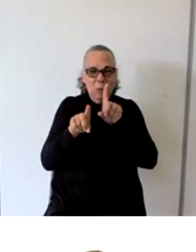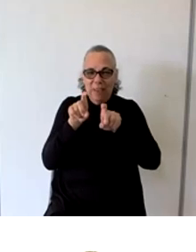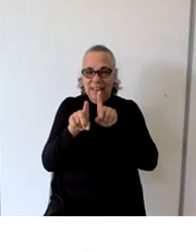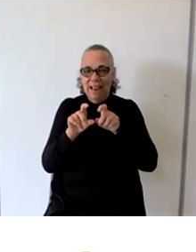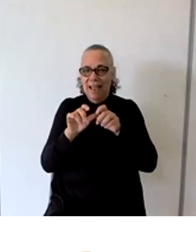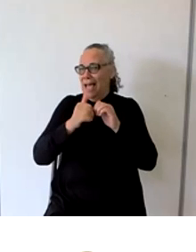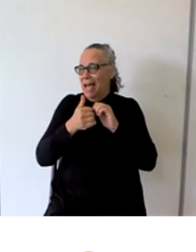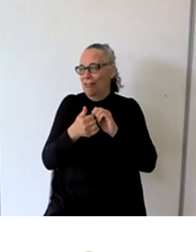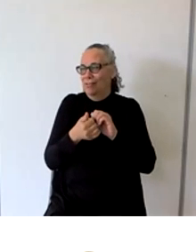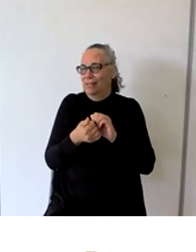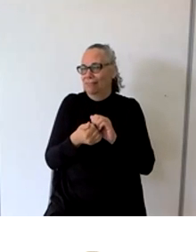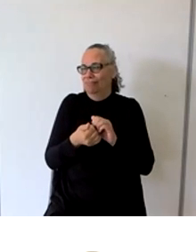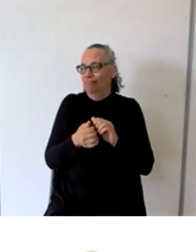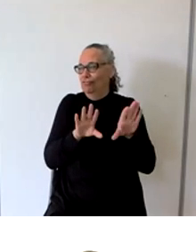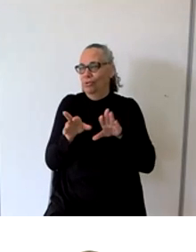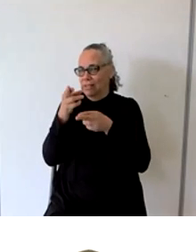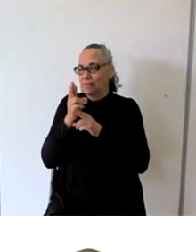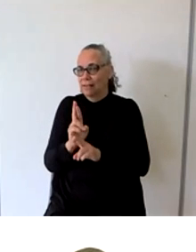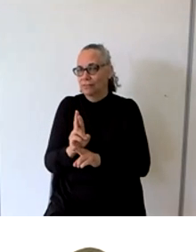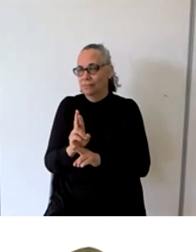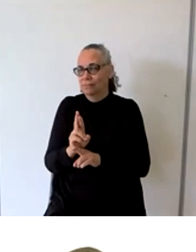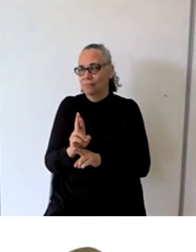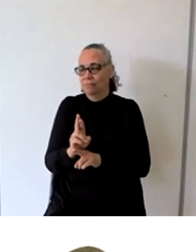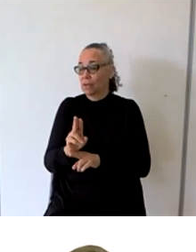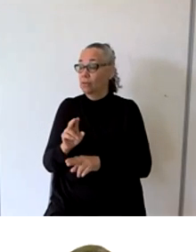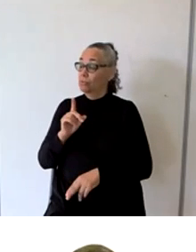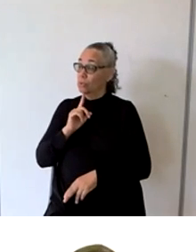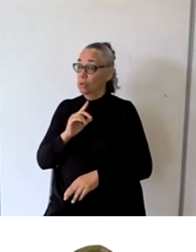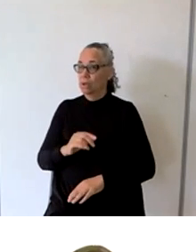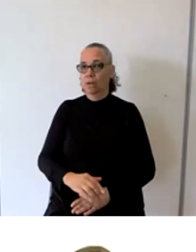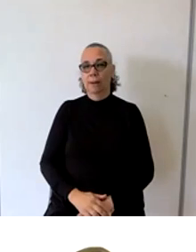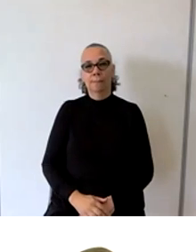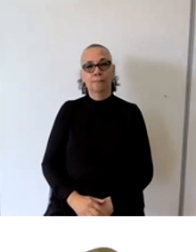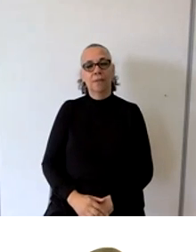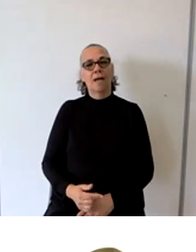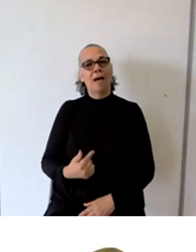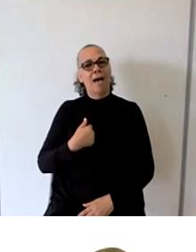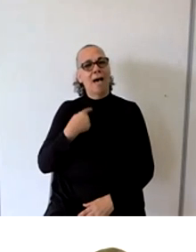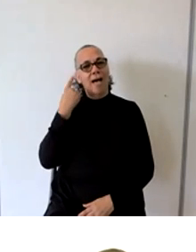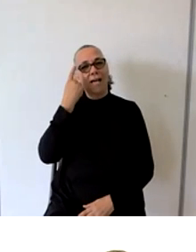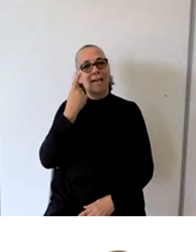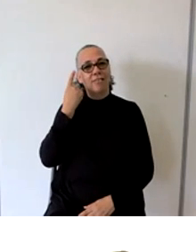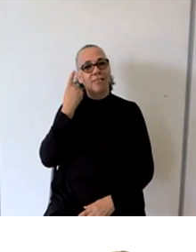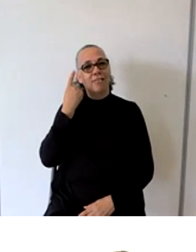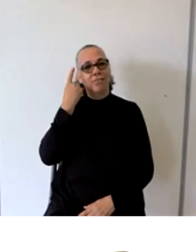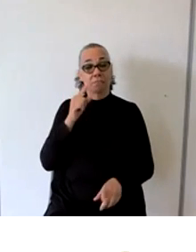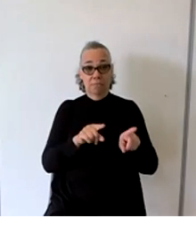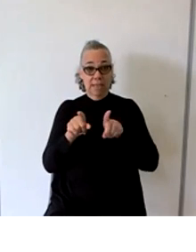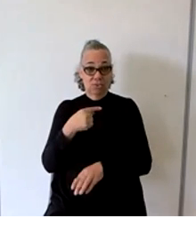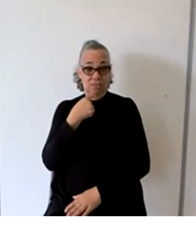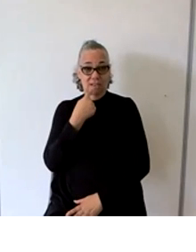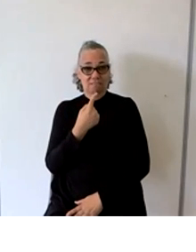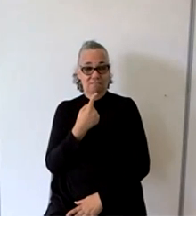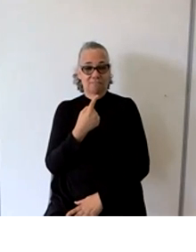can that be done in a respectful way? Yeah, definitely. You know, I think, like you said, there are people